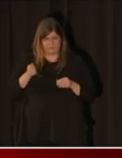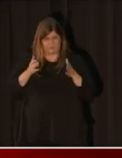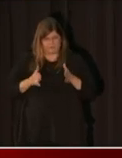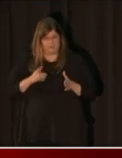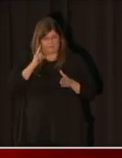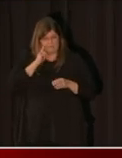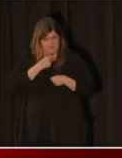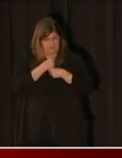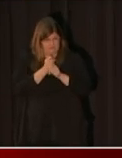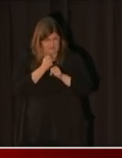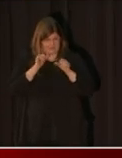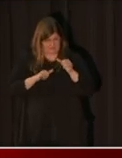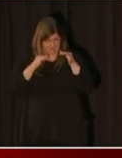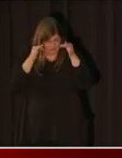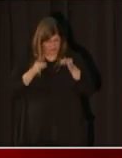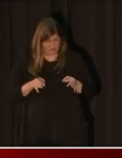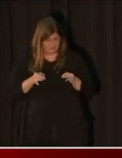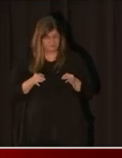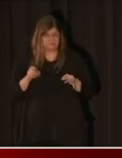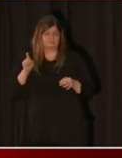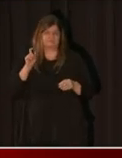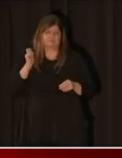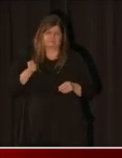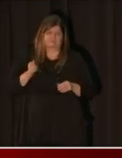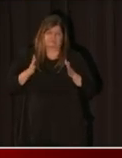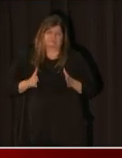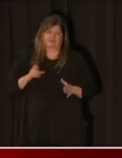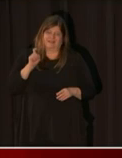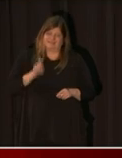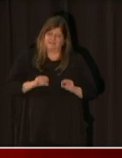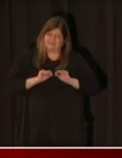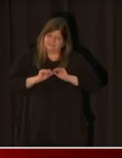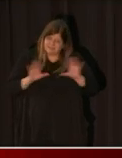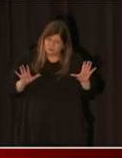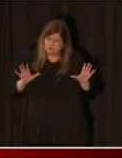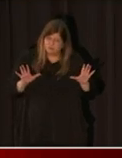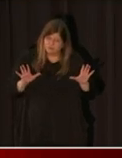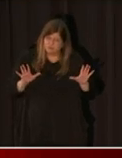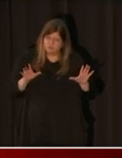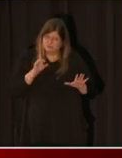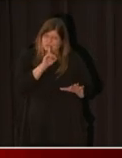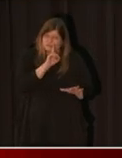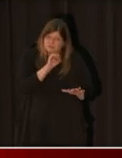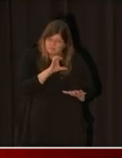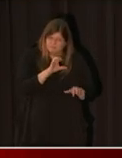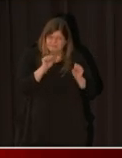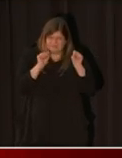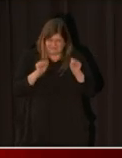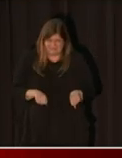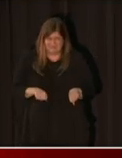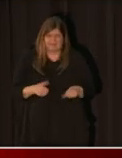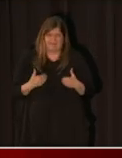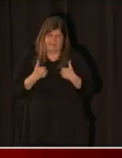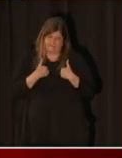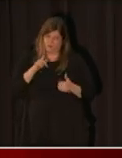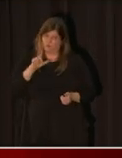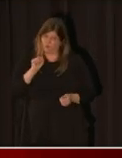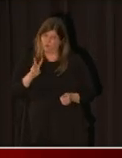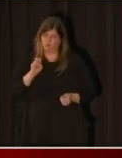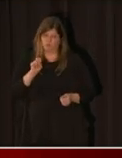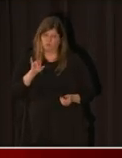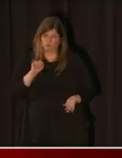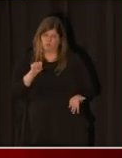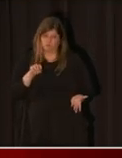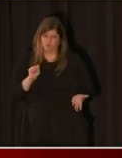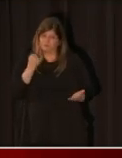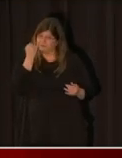identify that DOC hit those thresholds for a class action lawsuit to be able to issue that order. And so at the end of that order, it